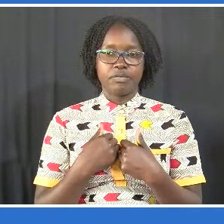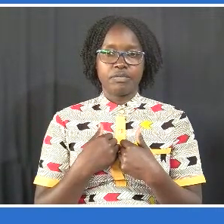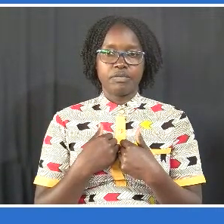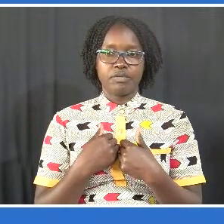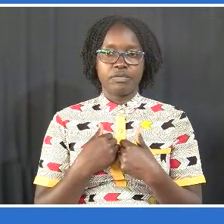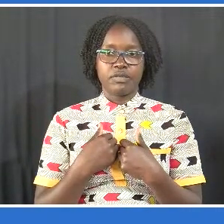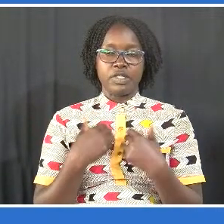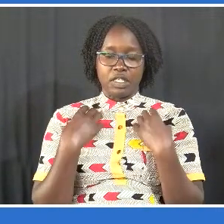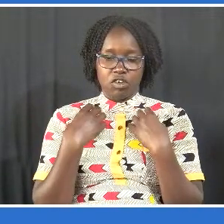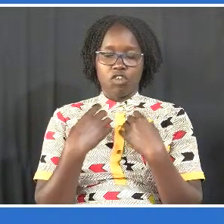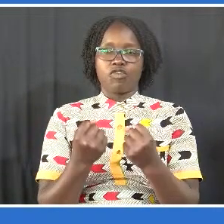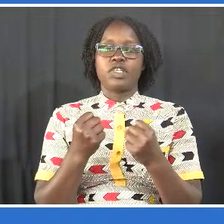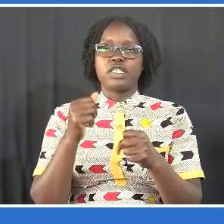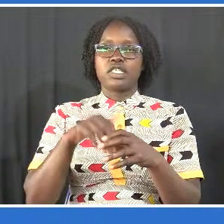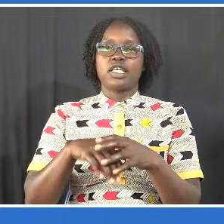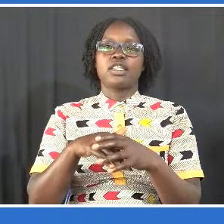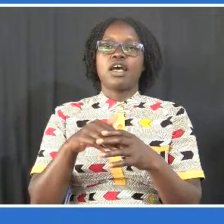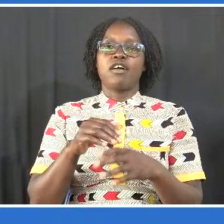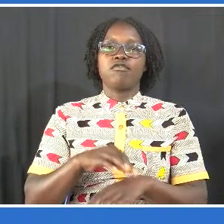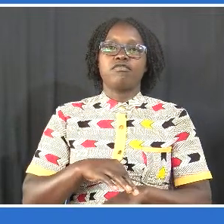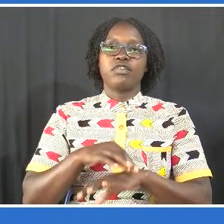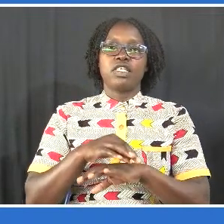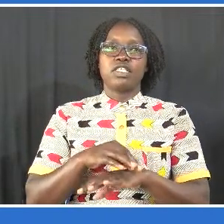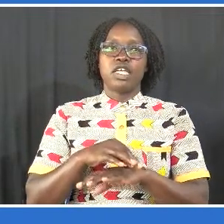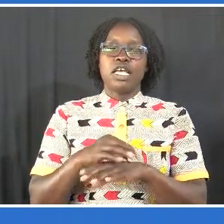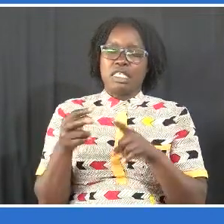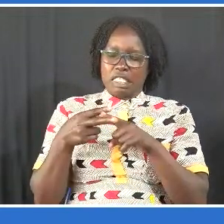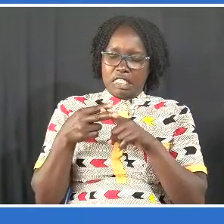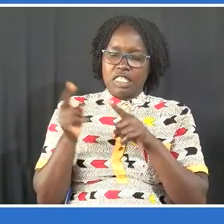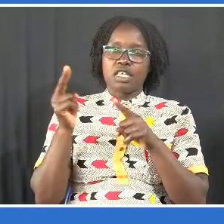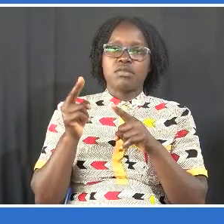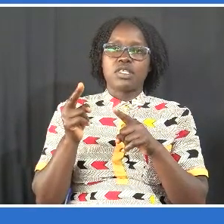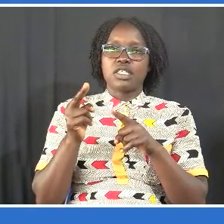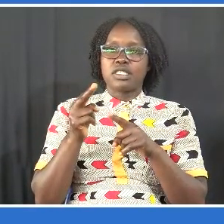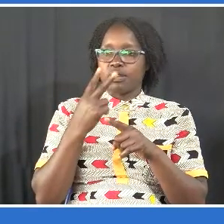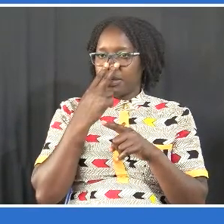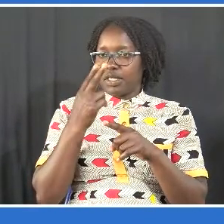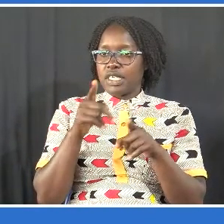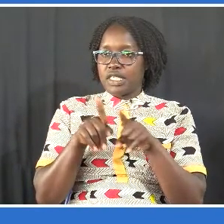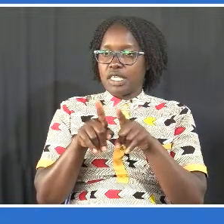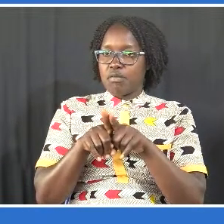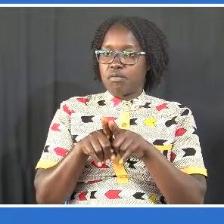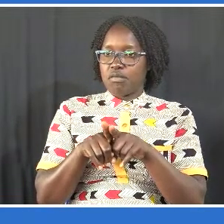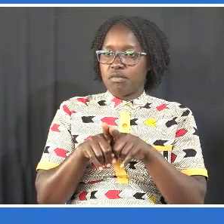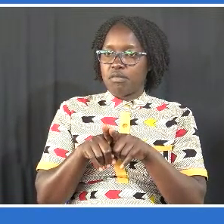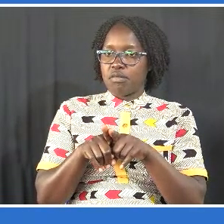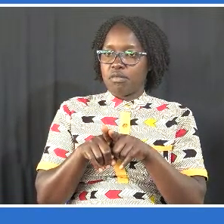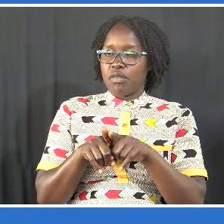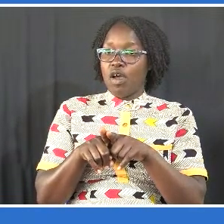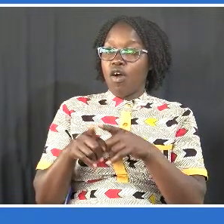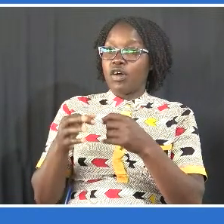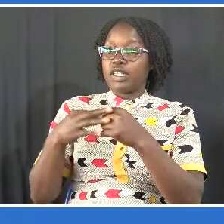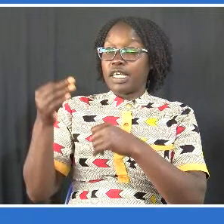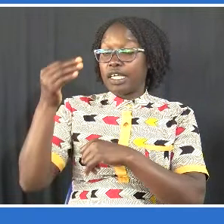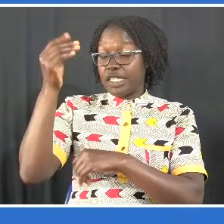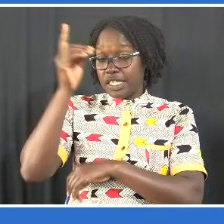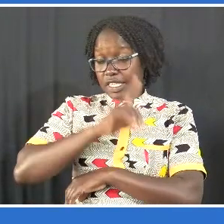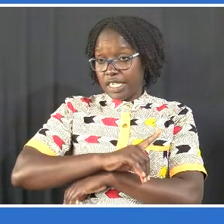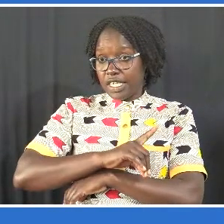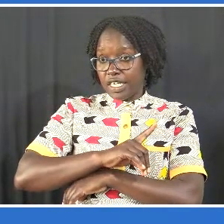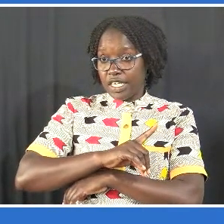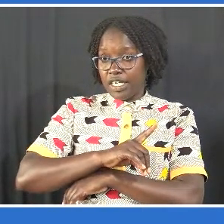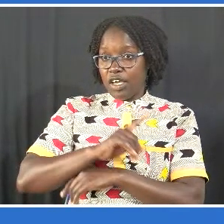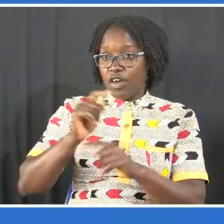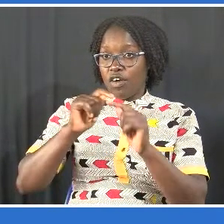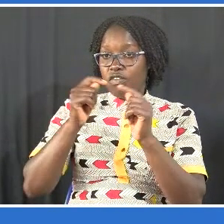have confidence in the flesh. I was circumcised on the eighth day, of the stock of Israel, of